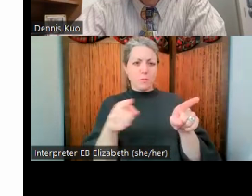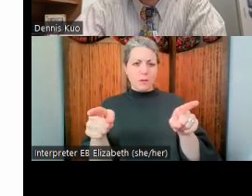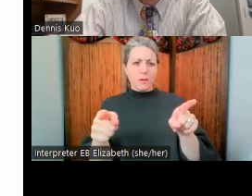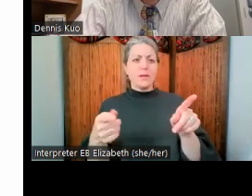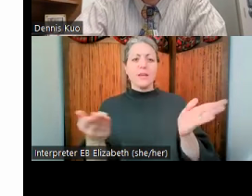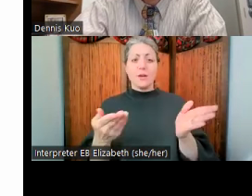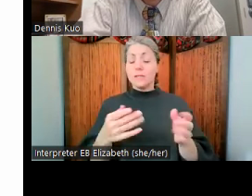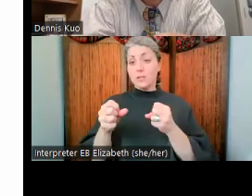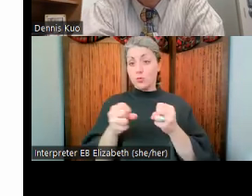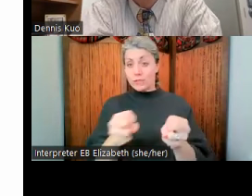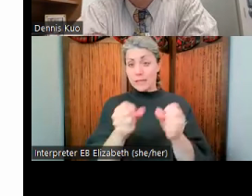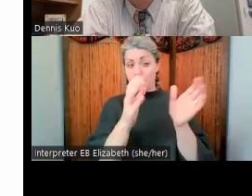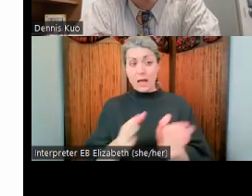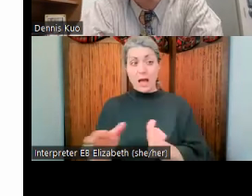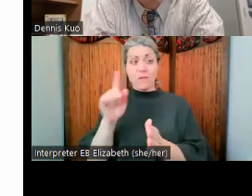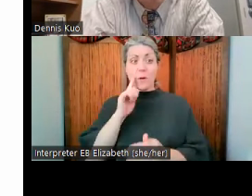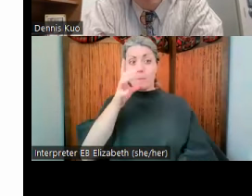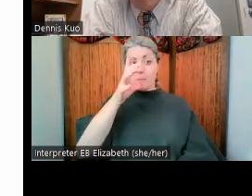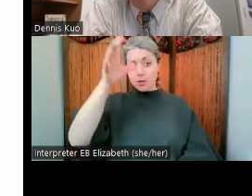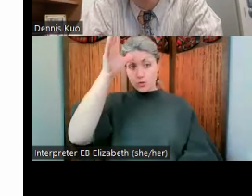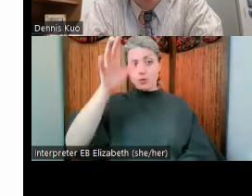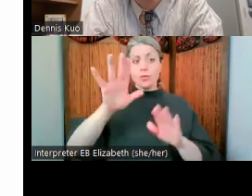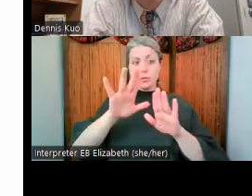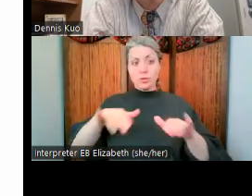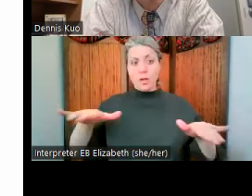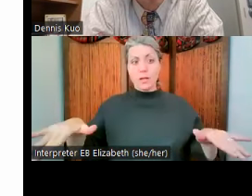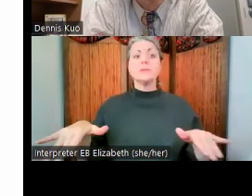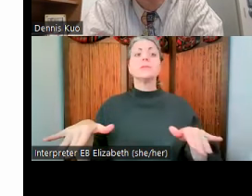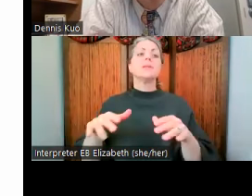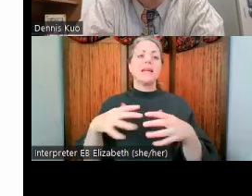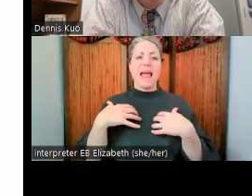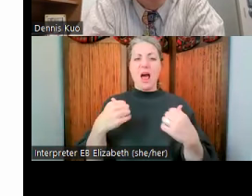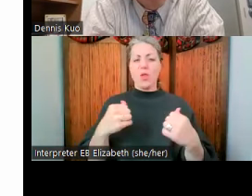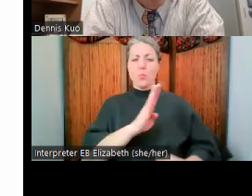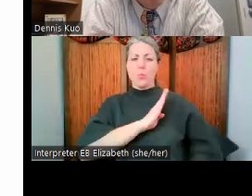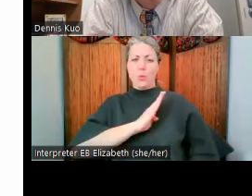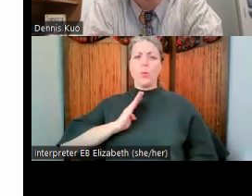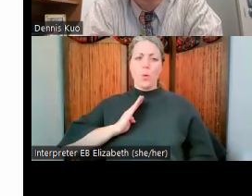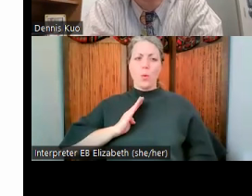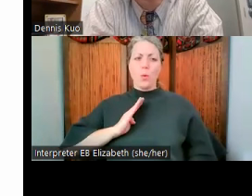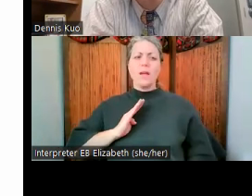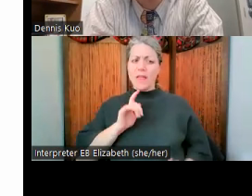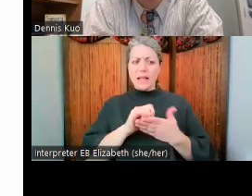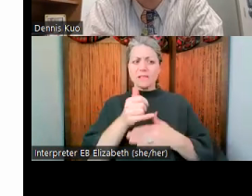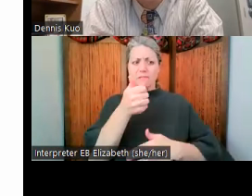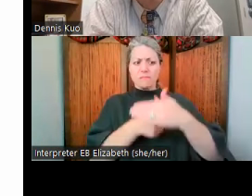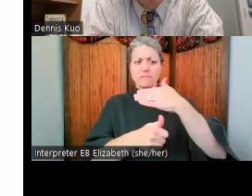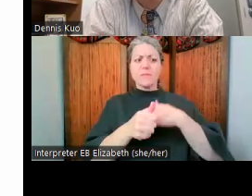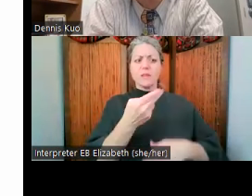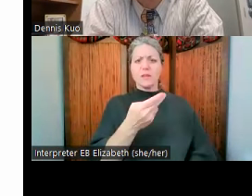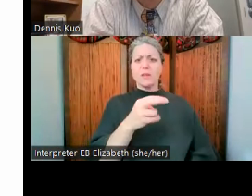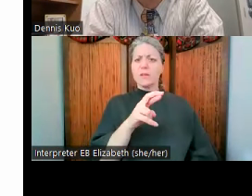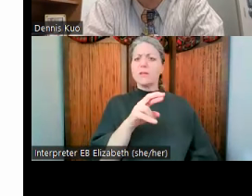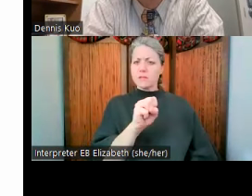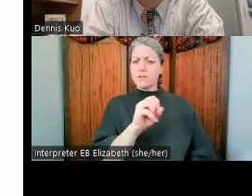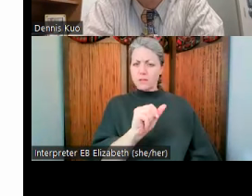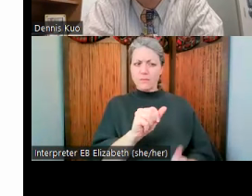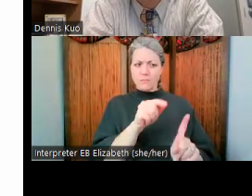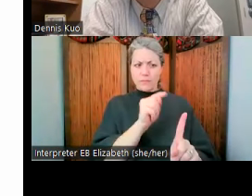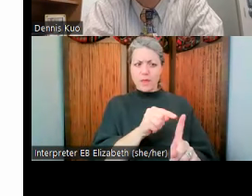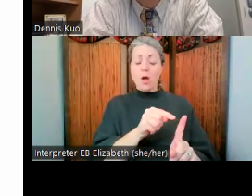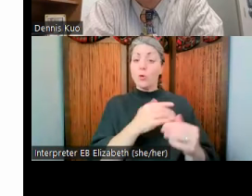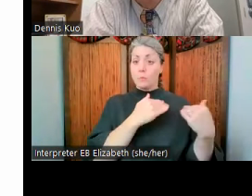plan. And the Maternal and Child Health Bureau is a bureau underneath HRSA. It is responsible for improving